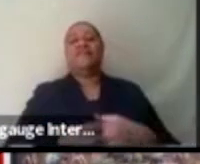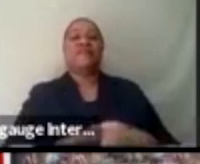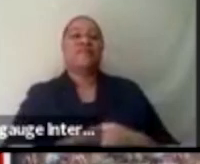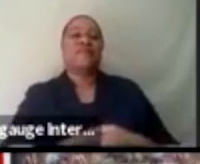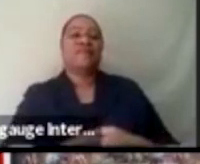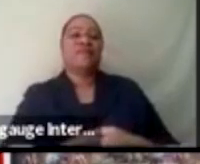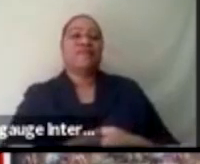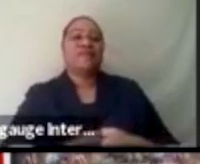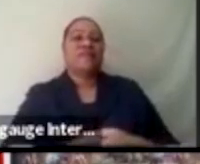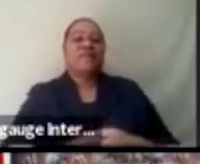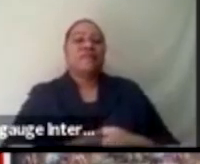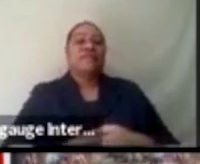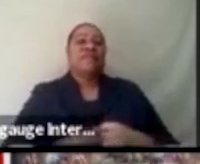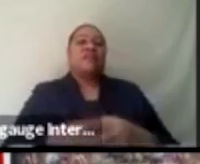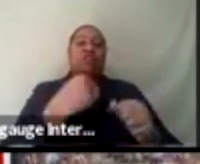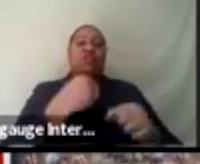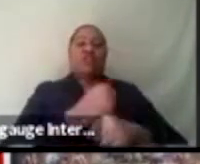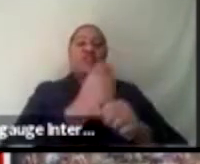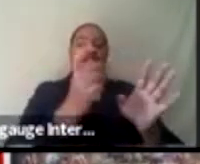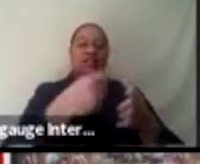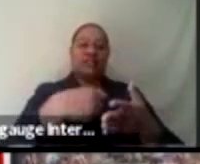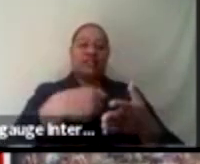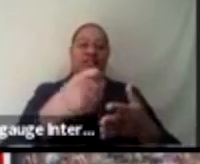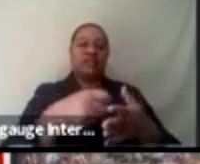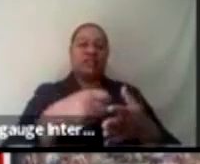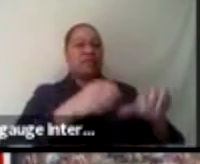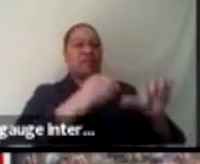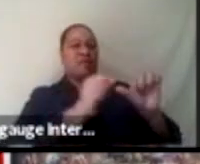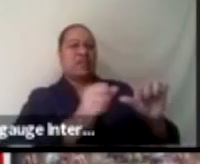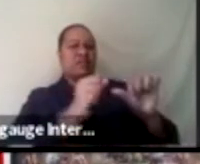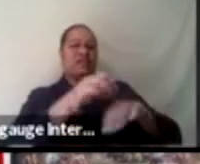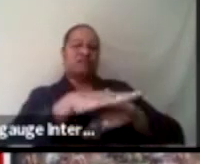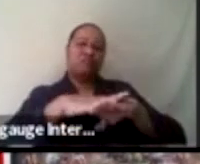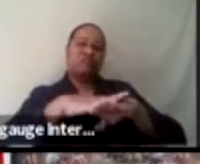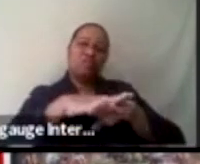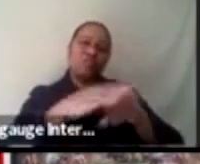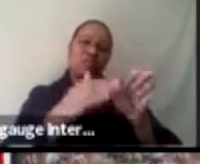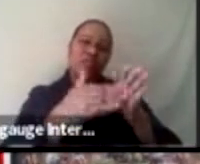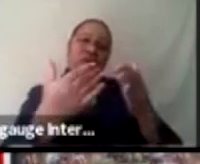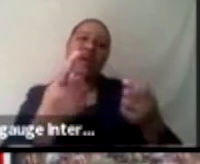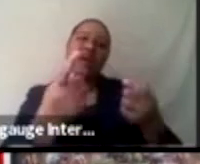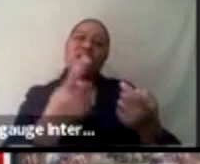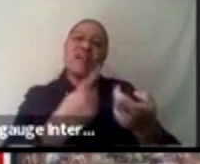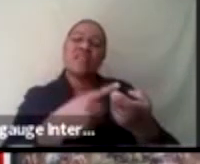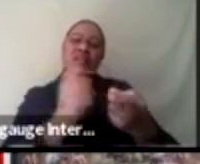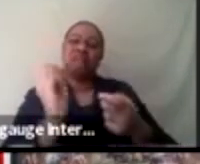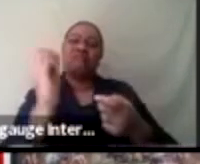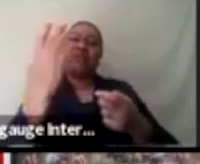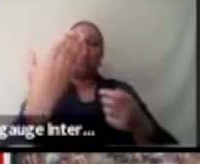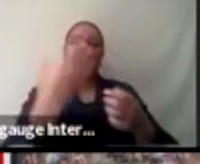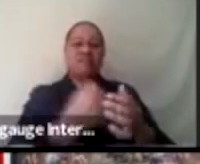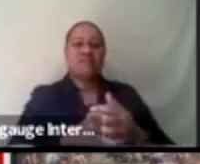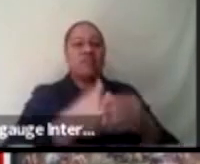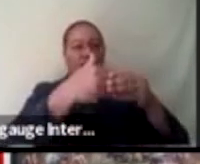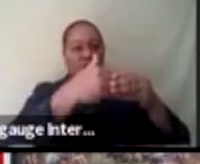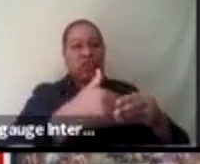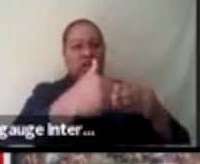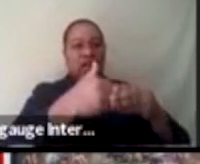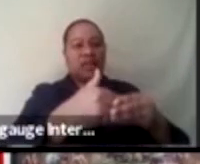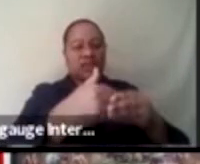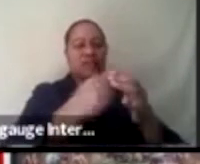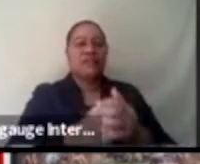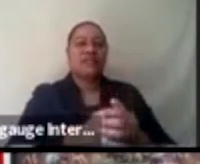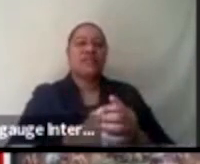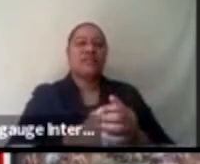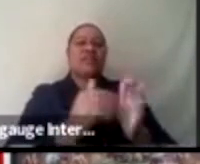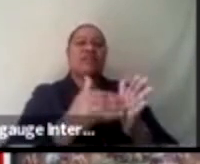I also recognize that President Louis Mapo is with us. I congratulate you on your assumption to